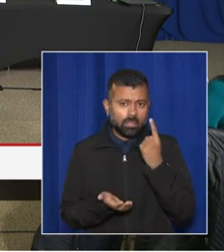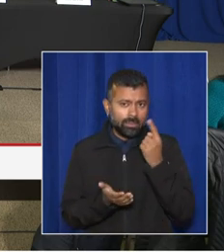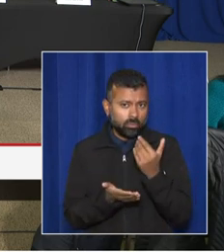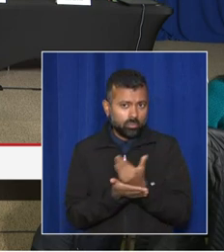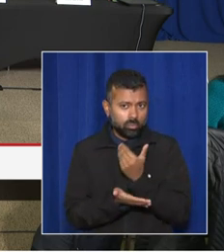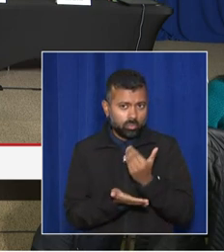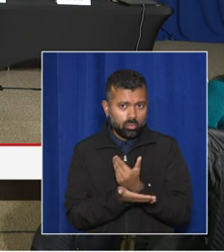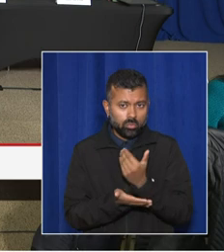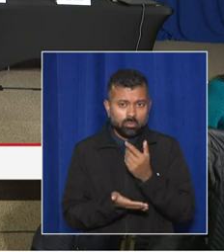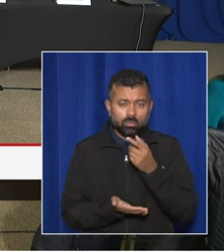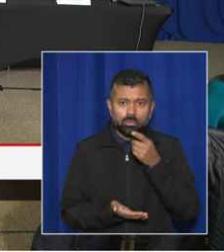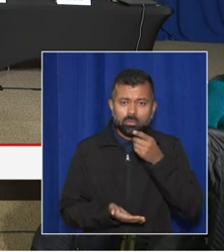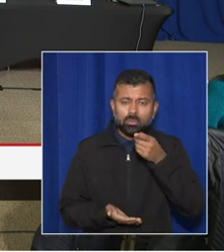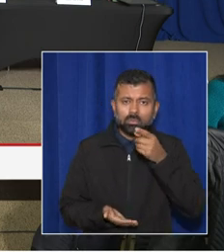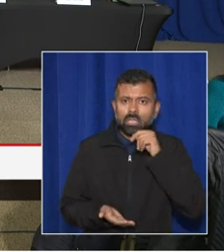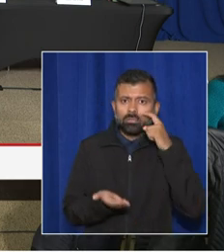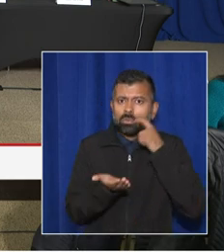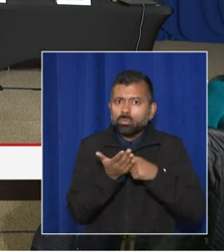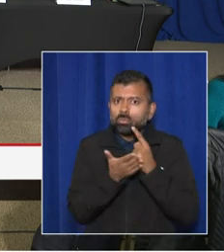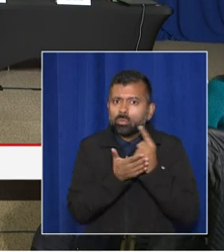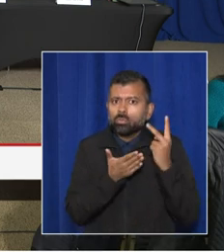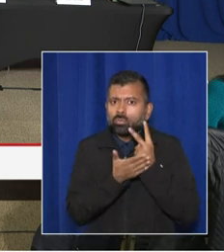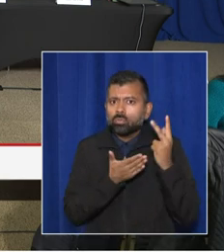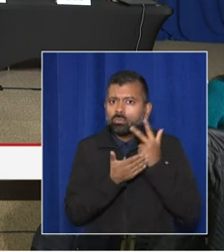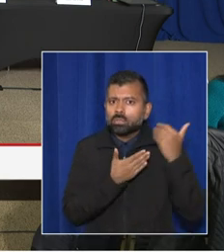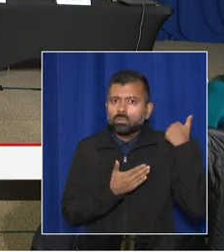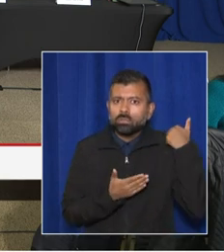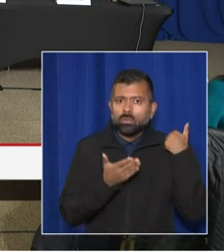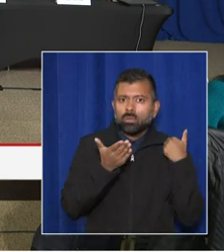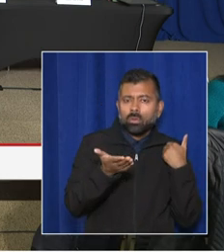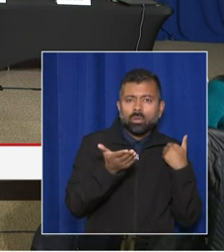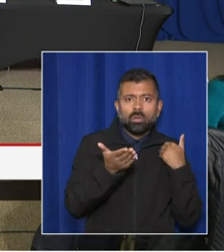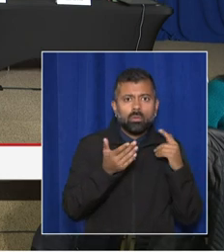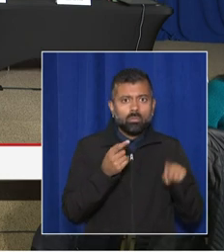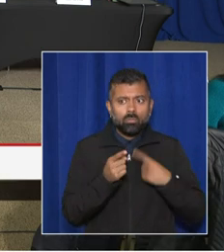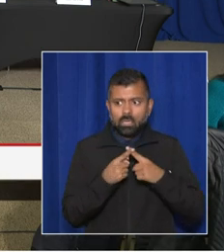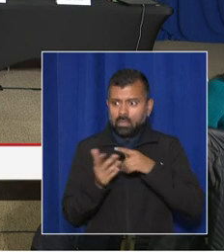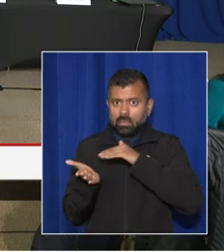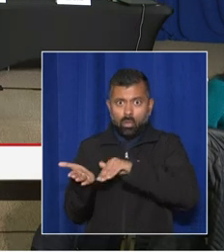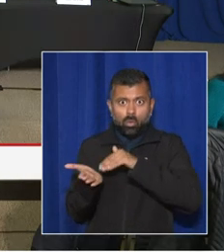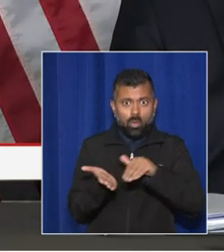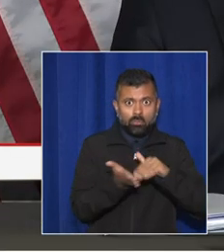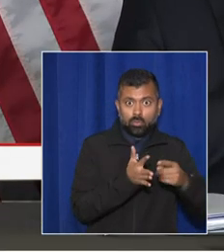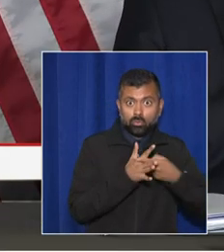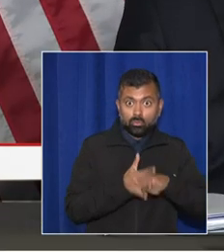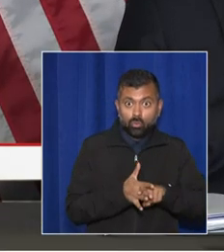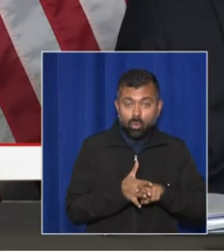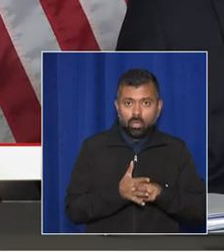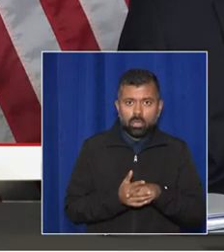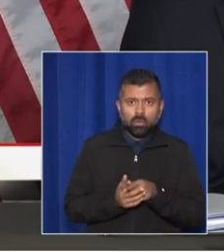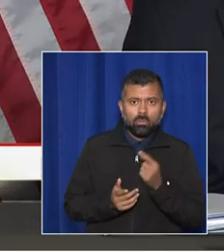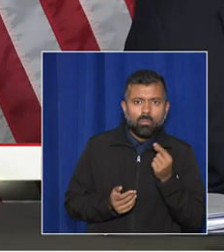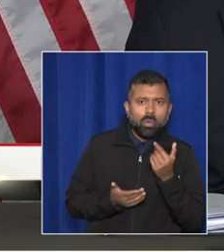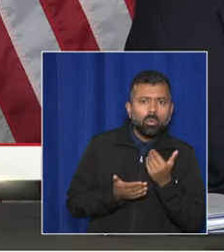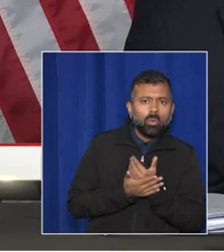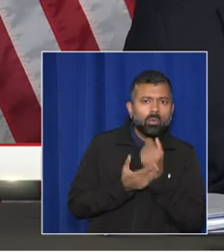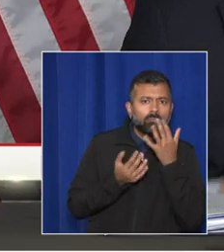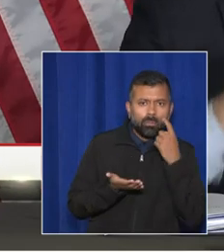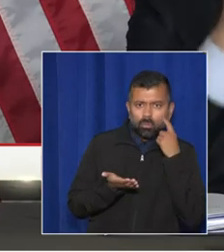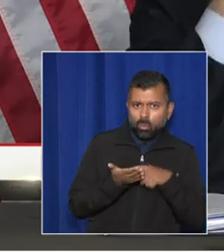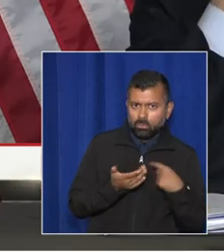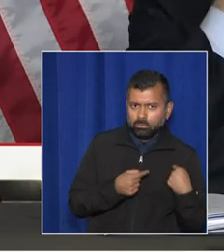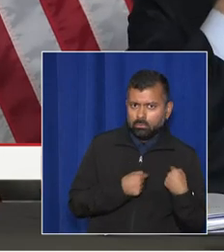purged during Valentine's Day? I think we're looking at some actual numbers and the impact on DC,